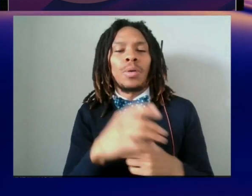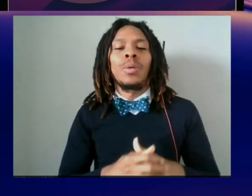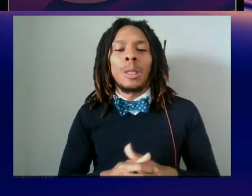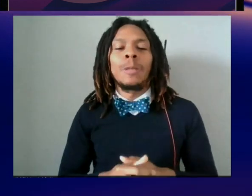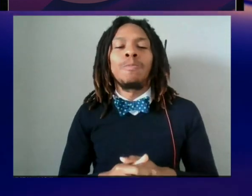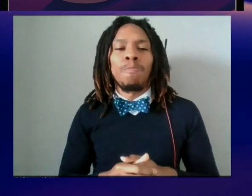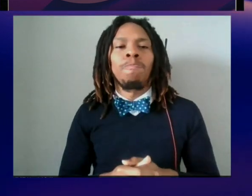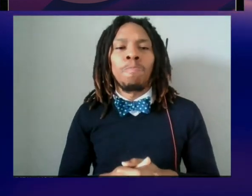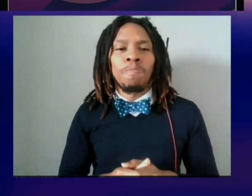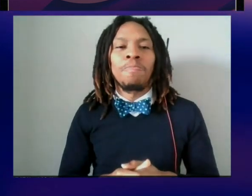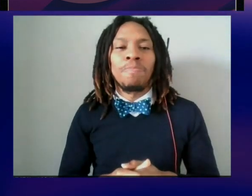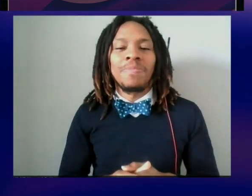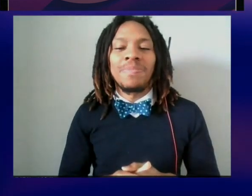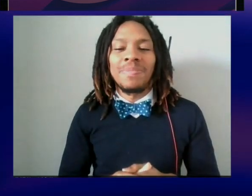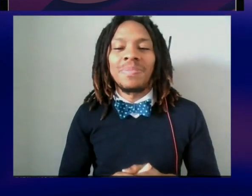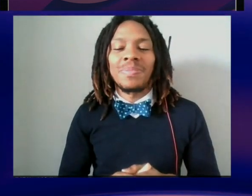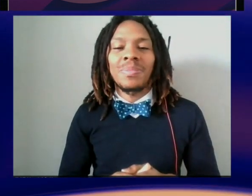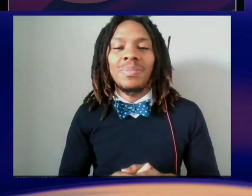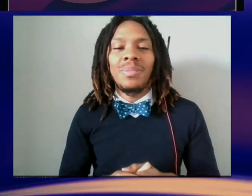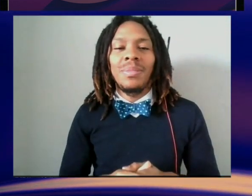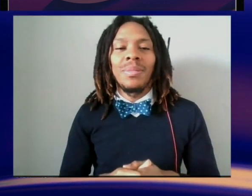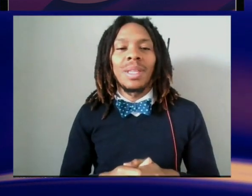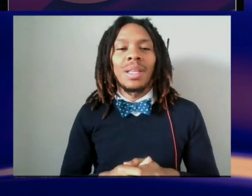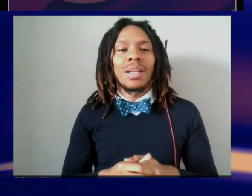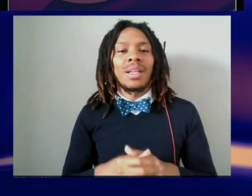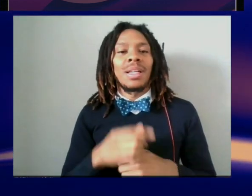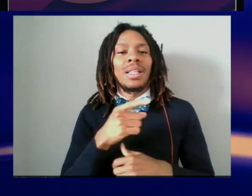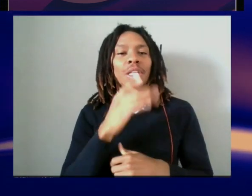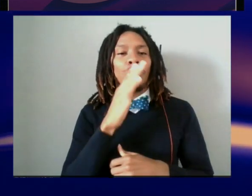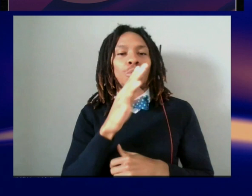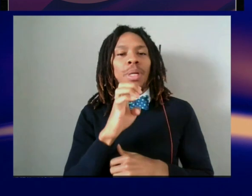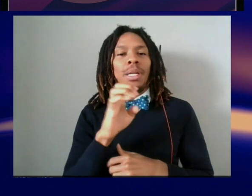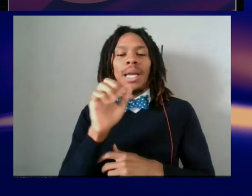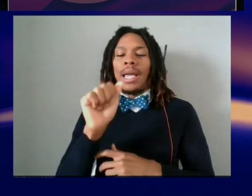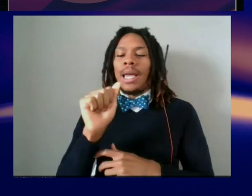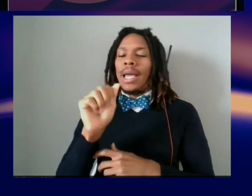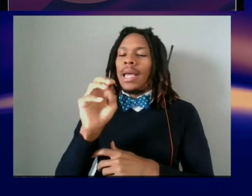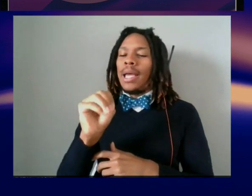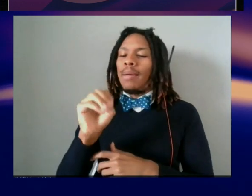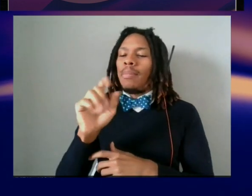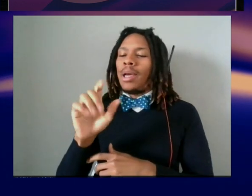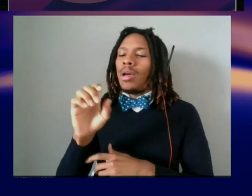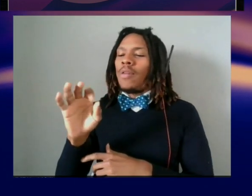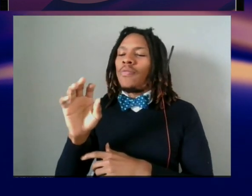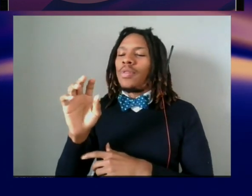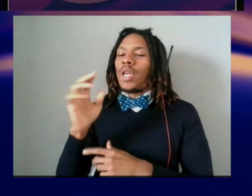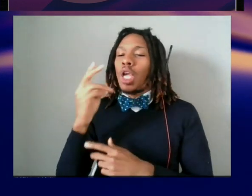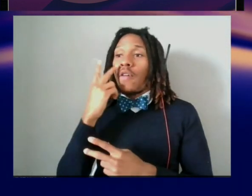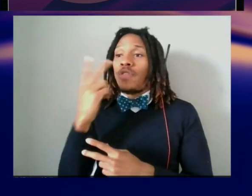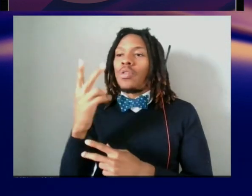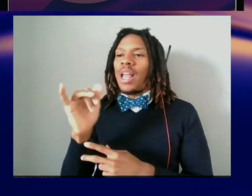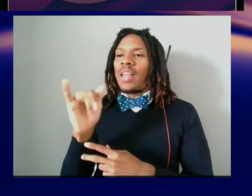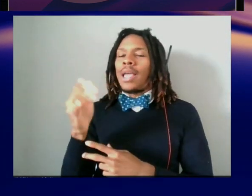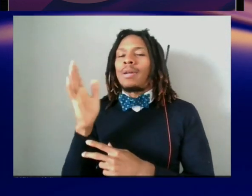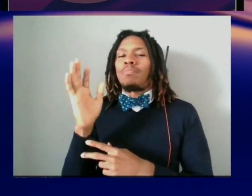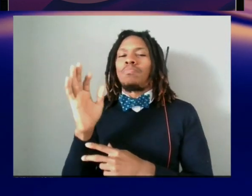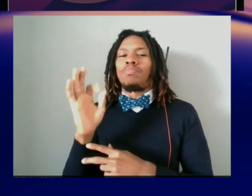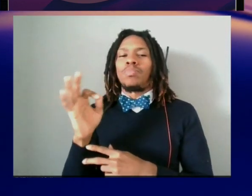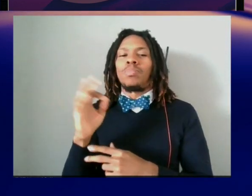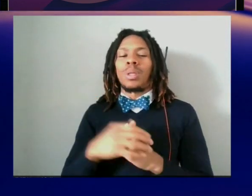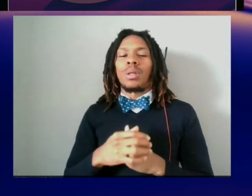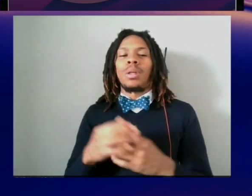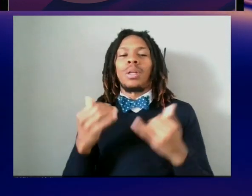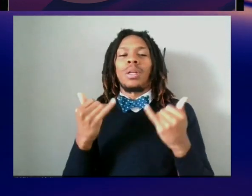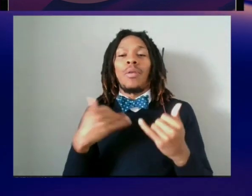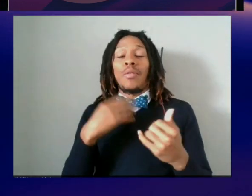And this will be an AML view, like that. So we have a view